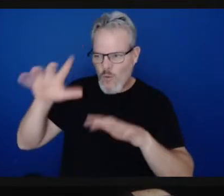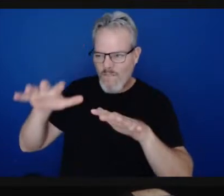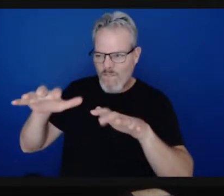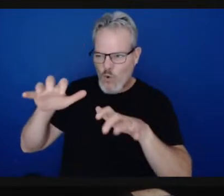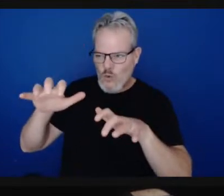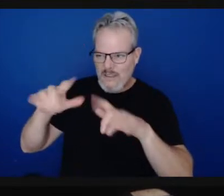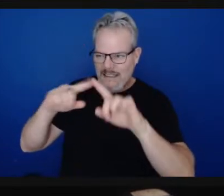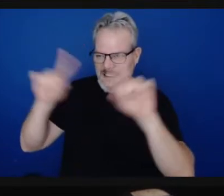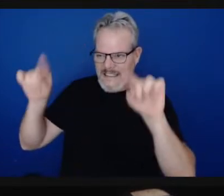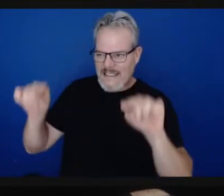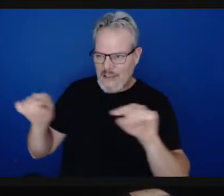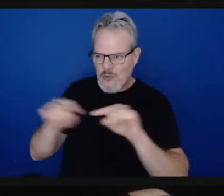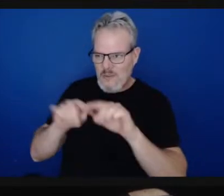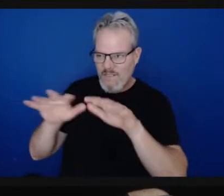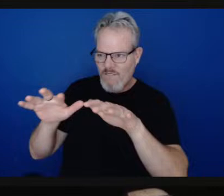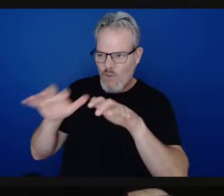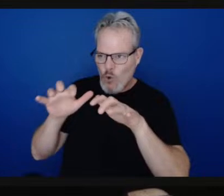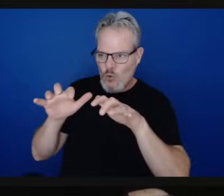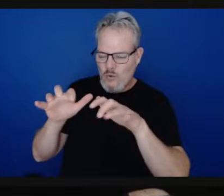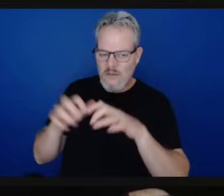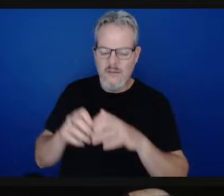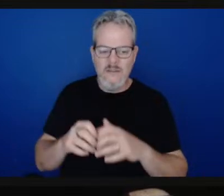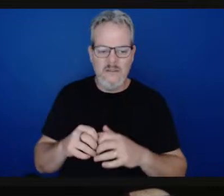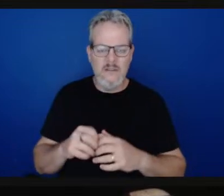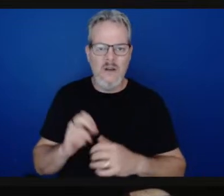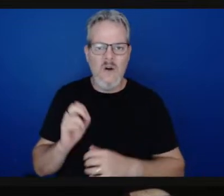also. Okay.